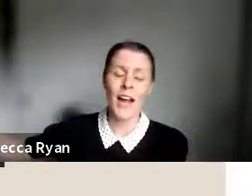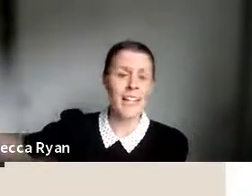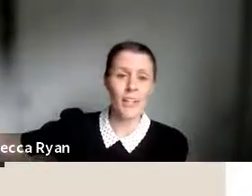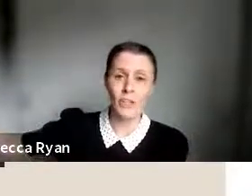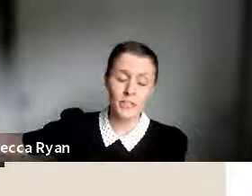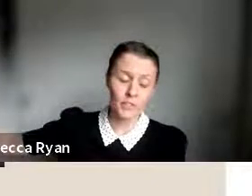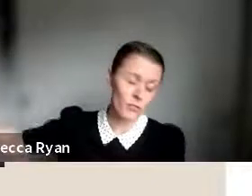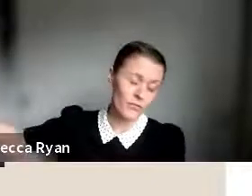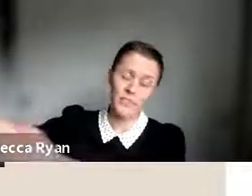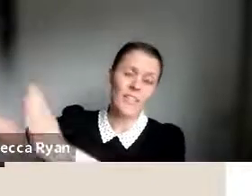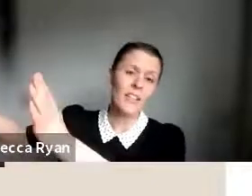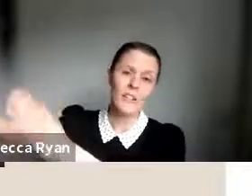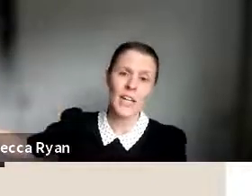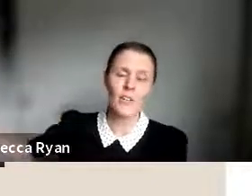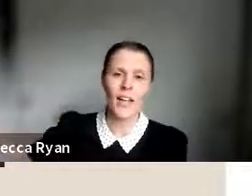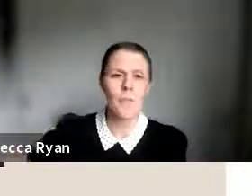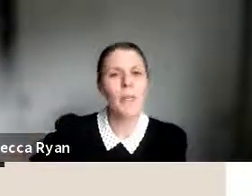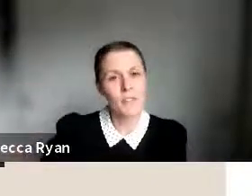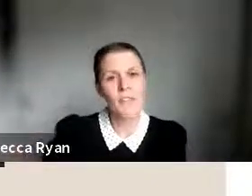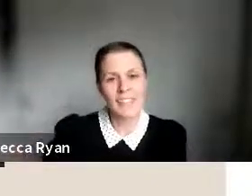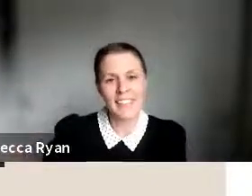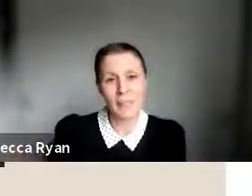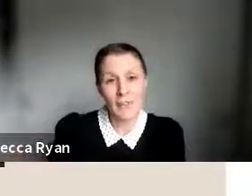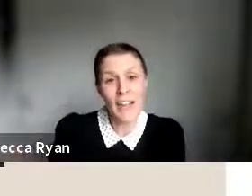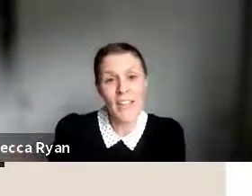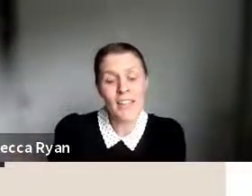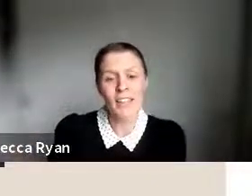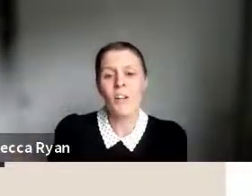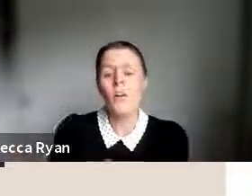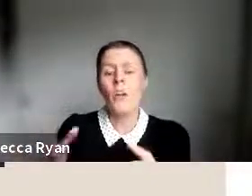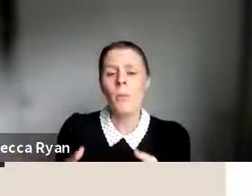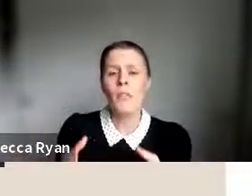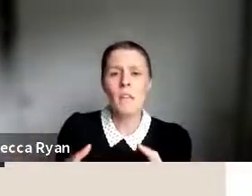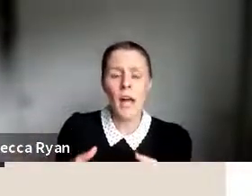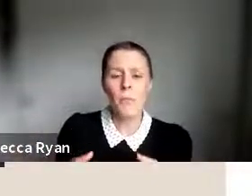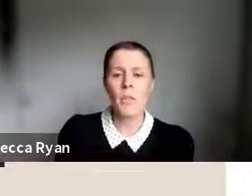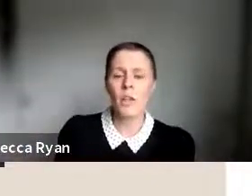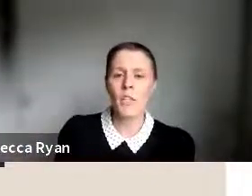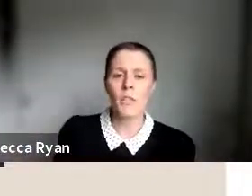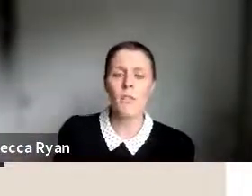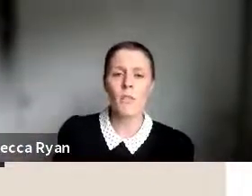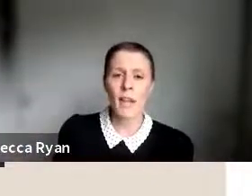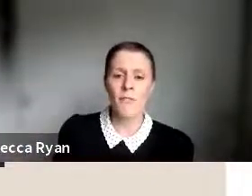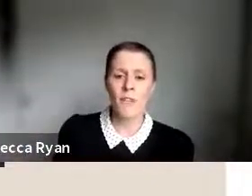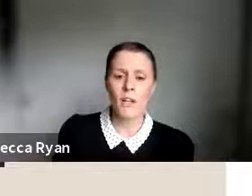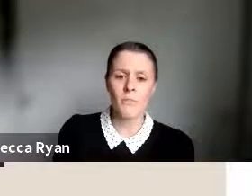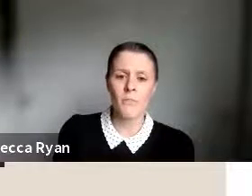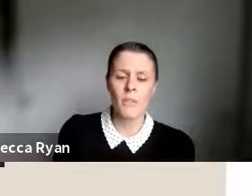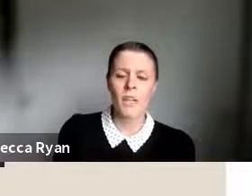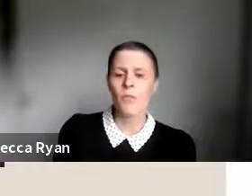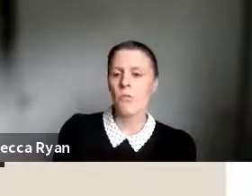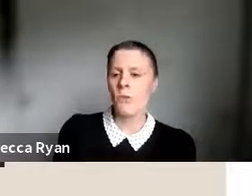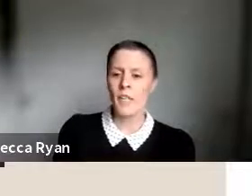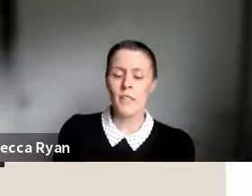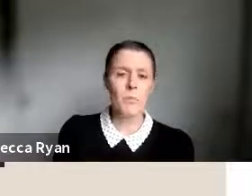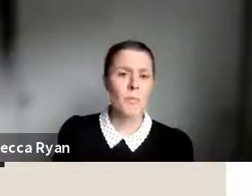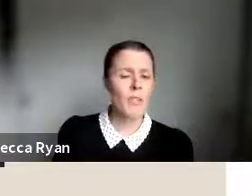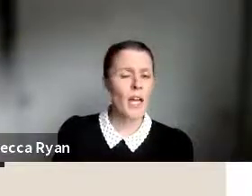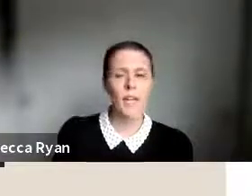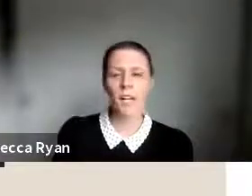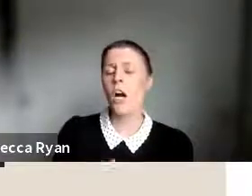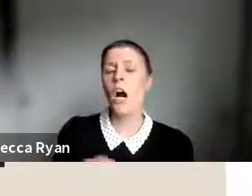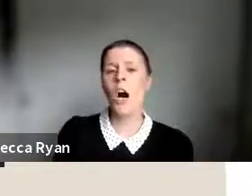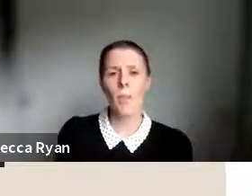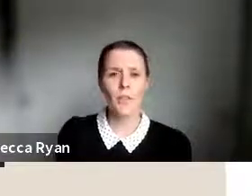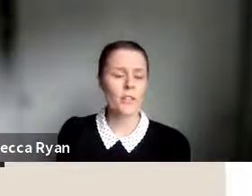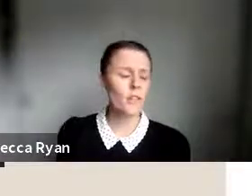weeks, 9 years, 15 years down the line, because obviously we don't have that data, but this is happening relatively right after. Flu-like symptoms and